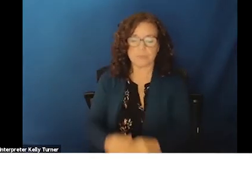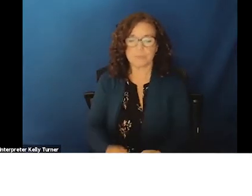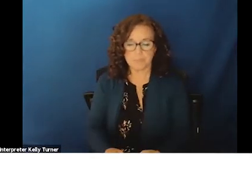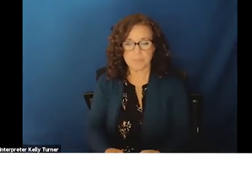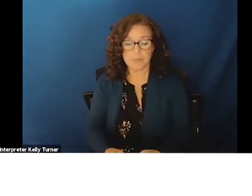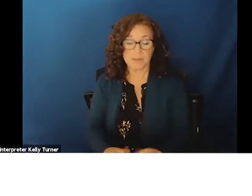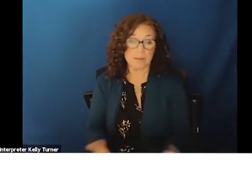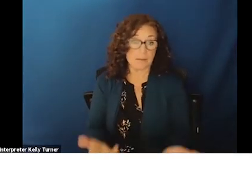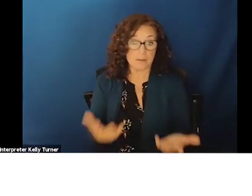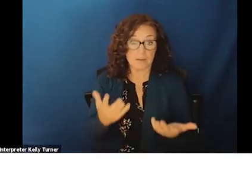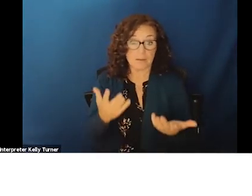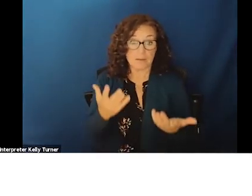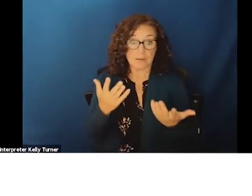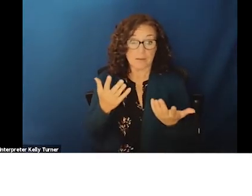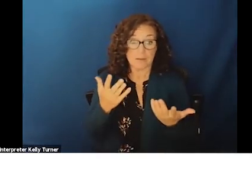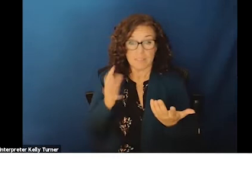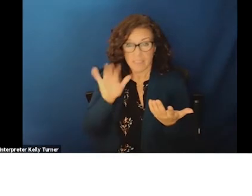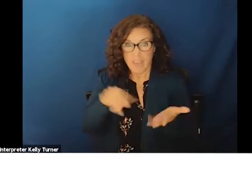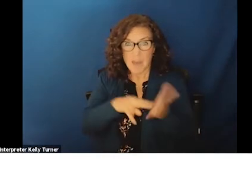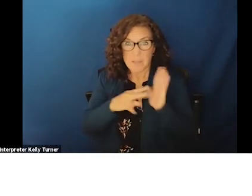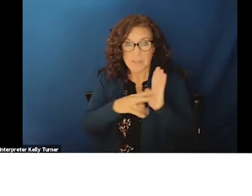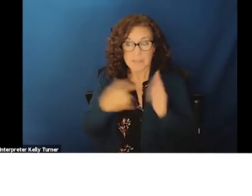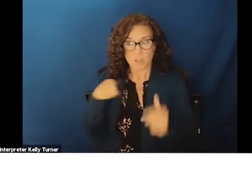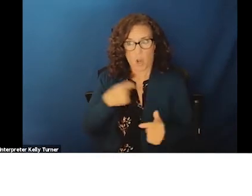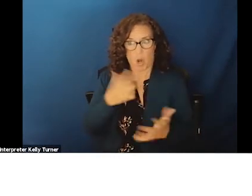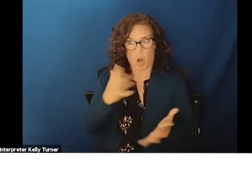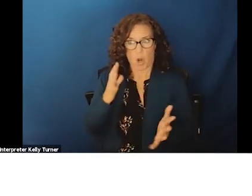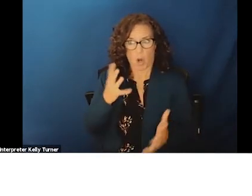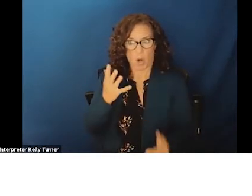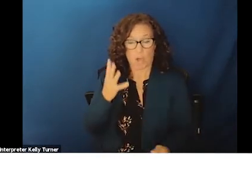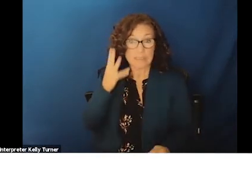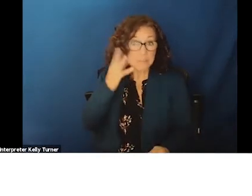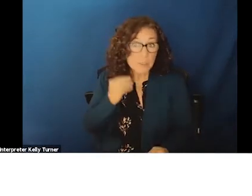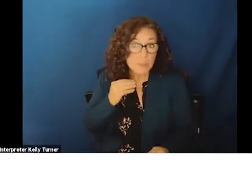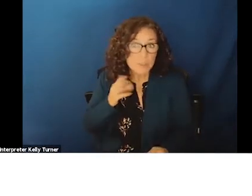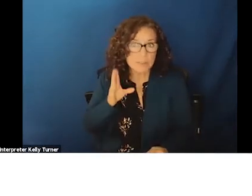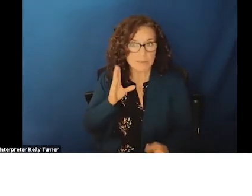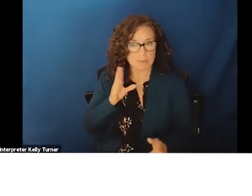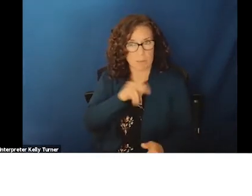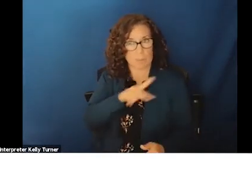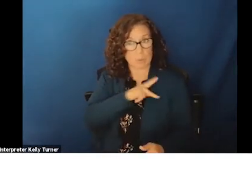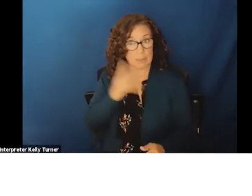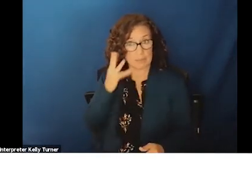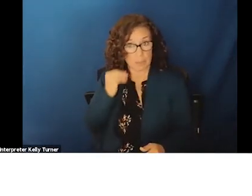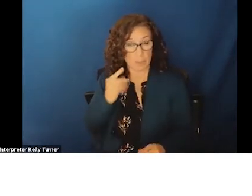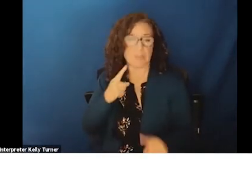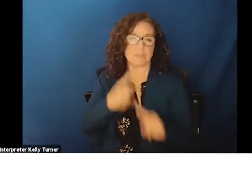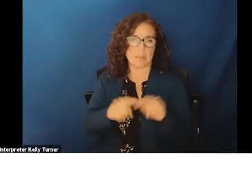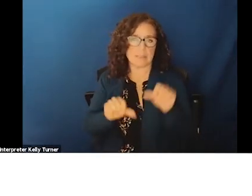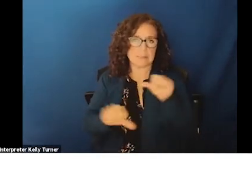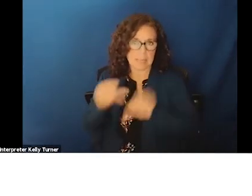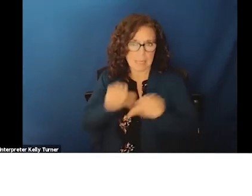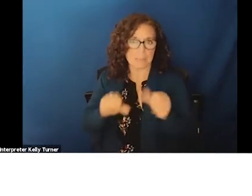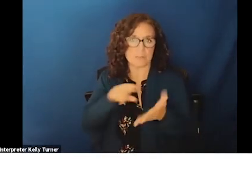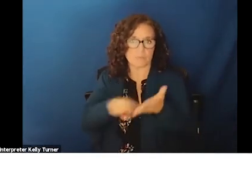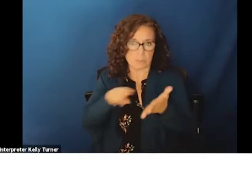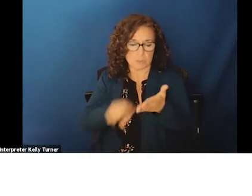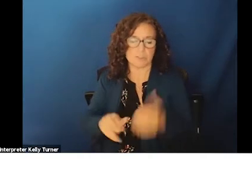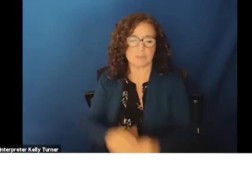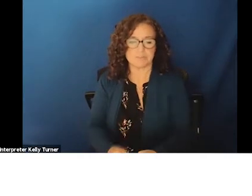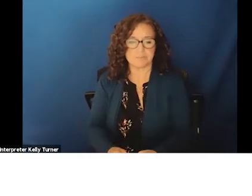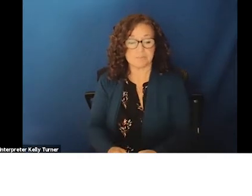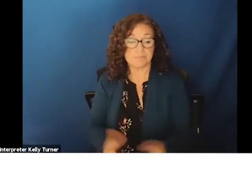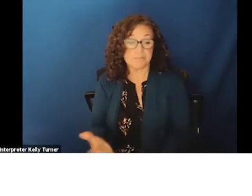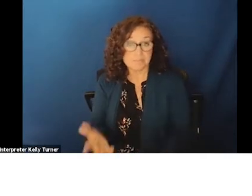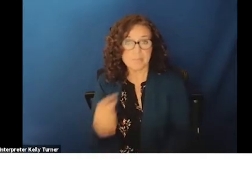own experience and the research. And we also know from experience that in August, we will know more